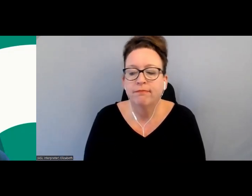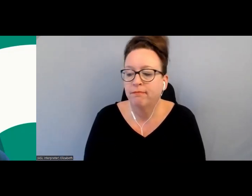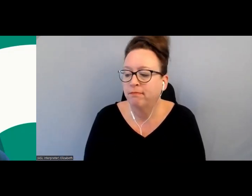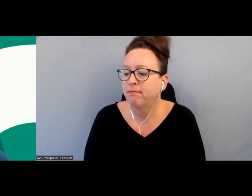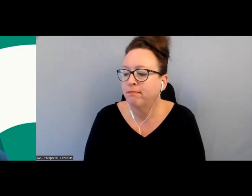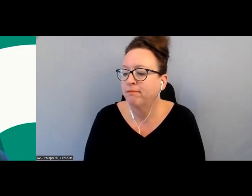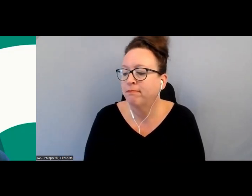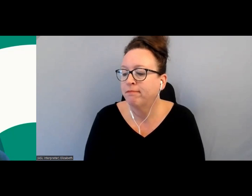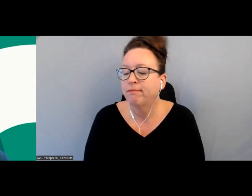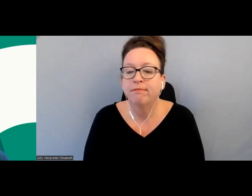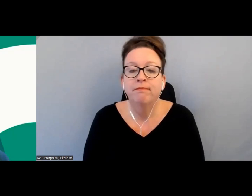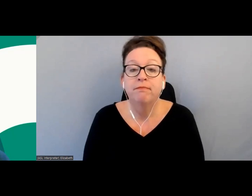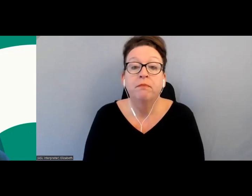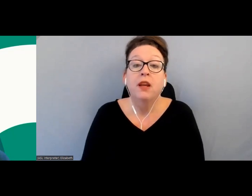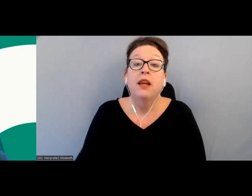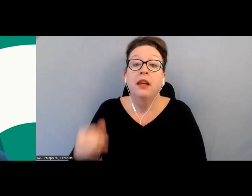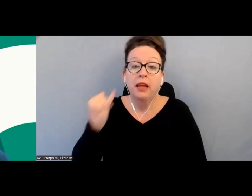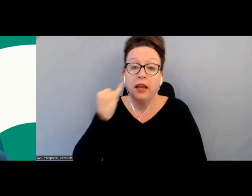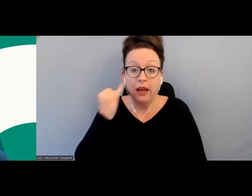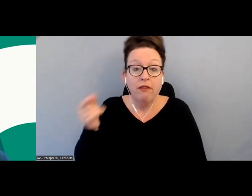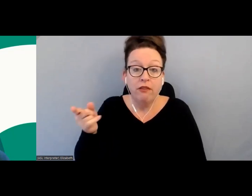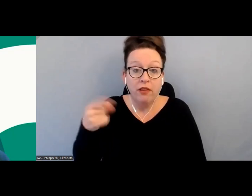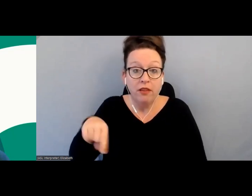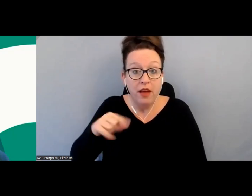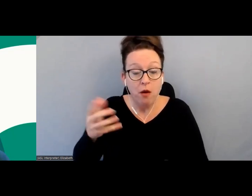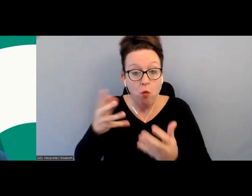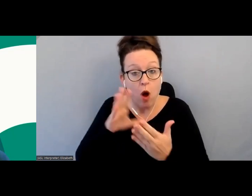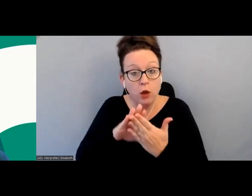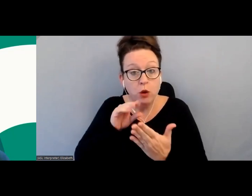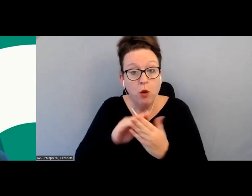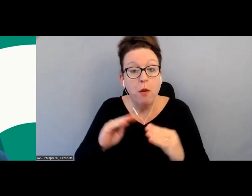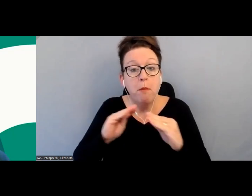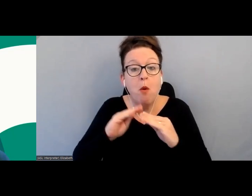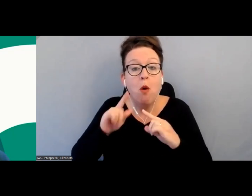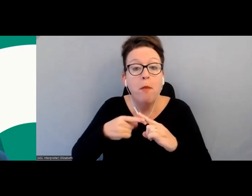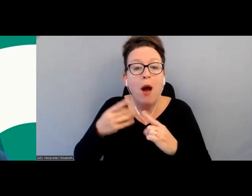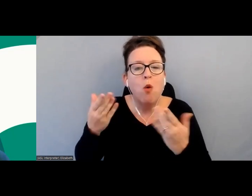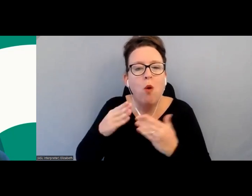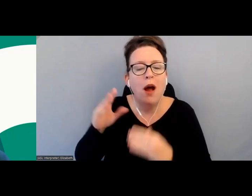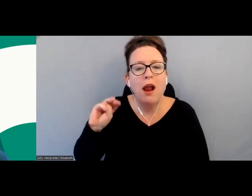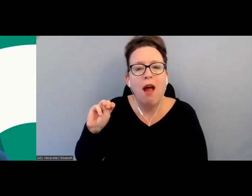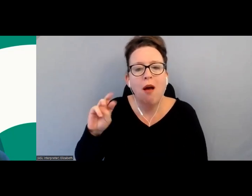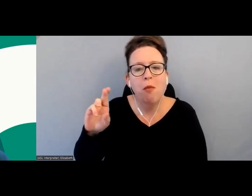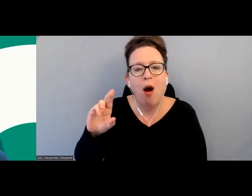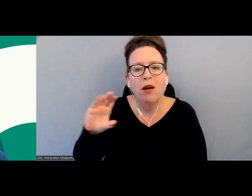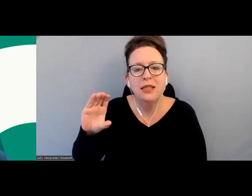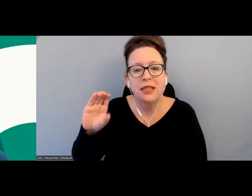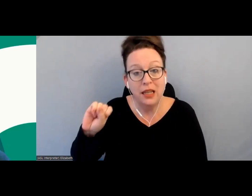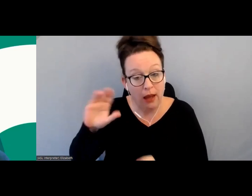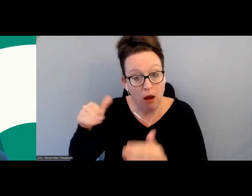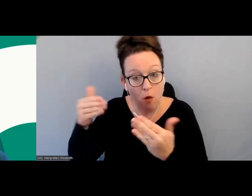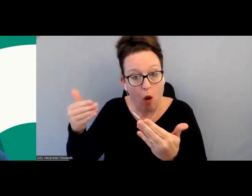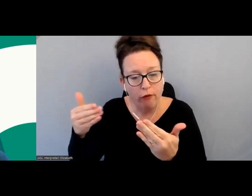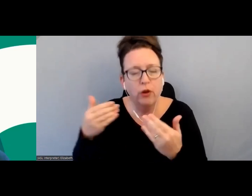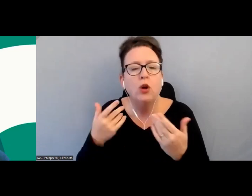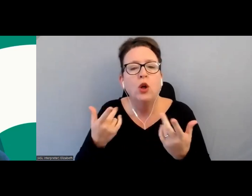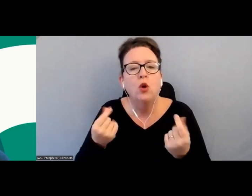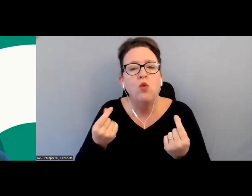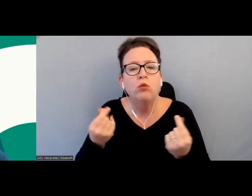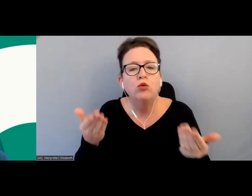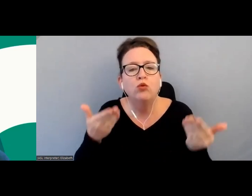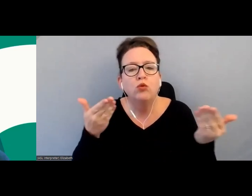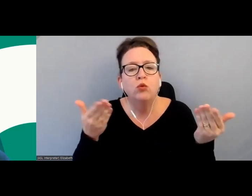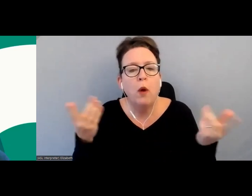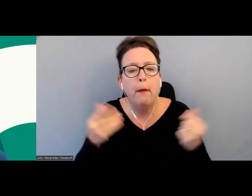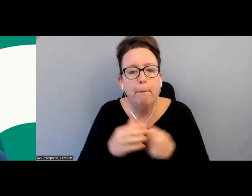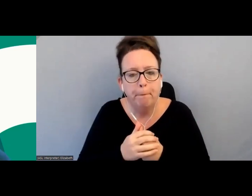And so if they wanted to learn more about what Mass Rehab can do for them, what would you advise?